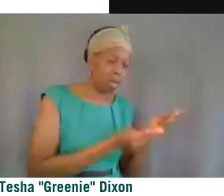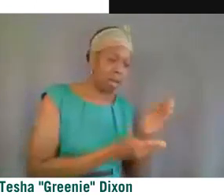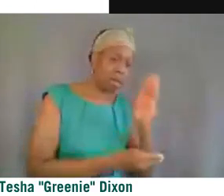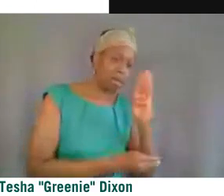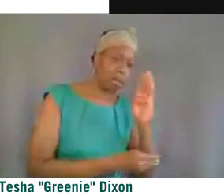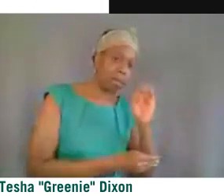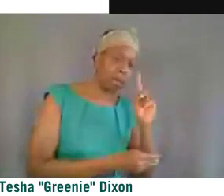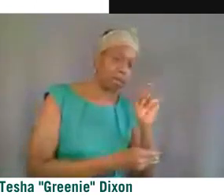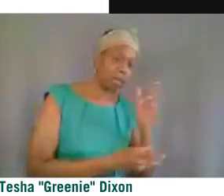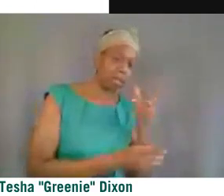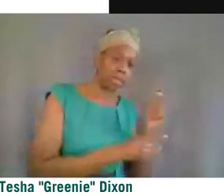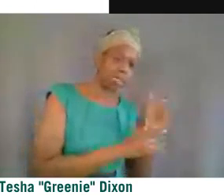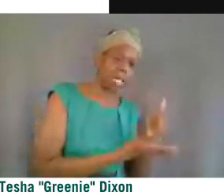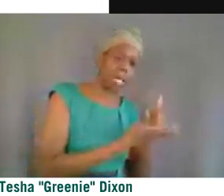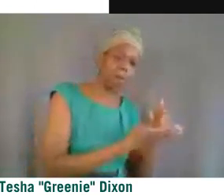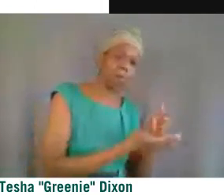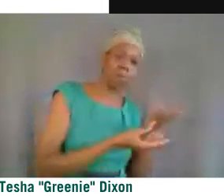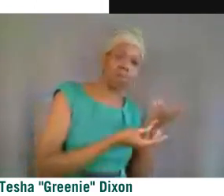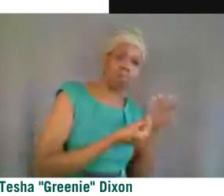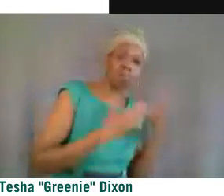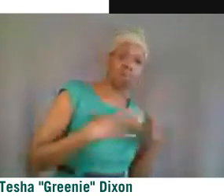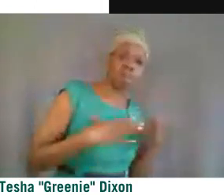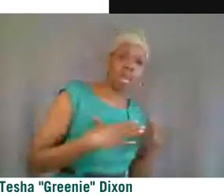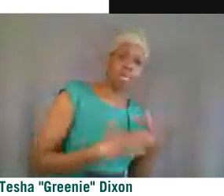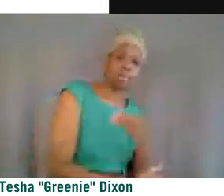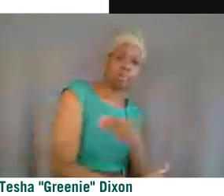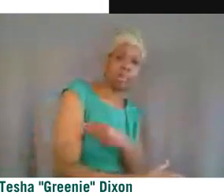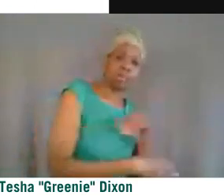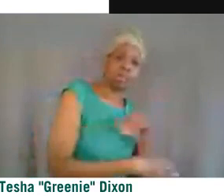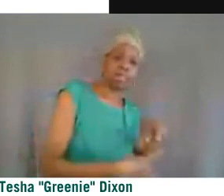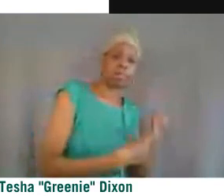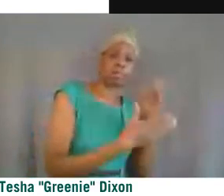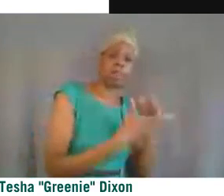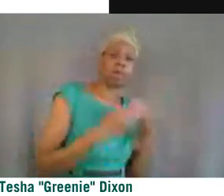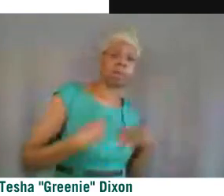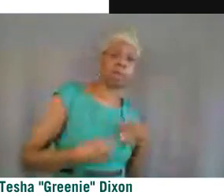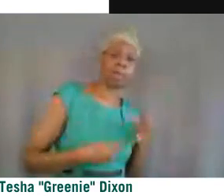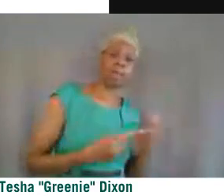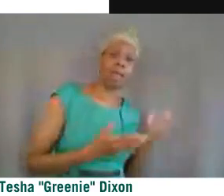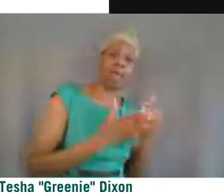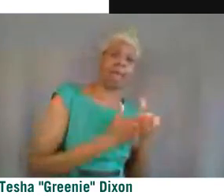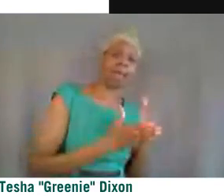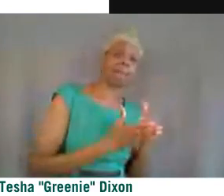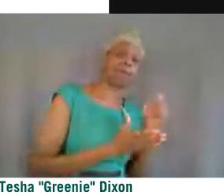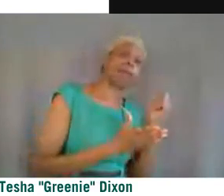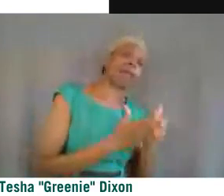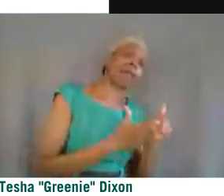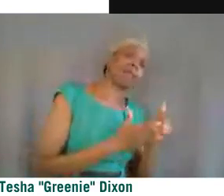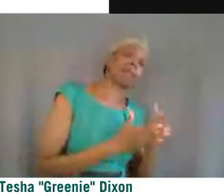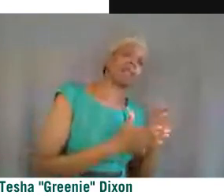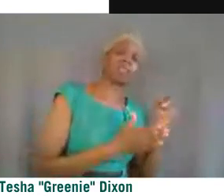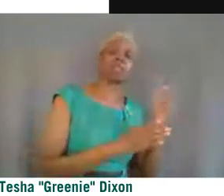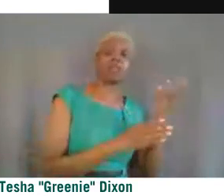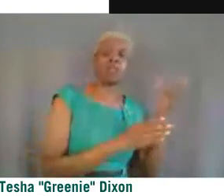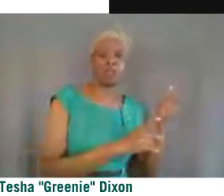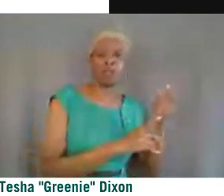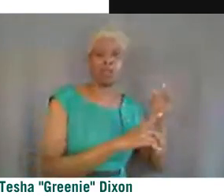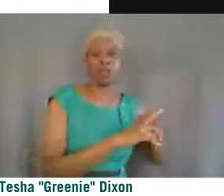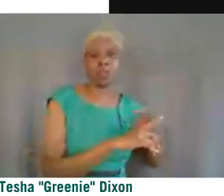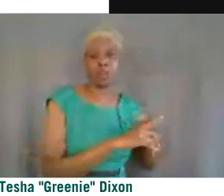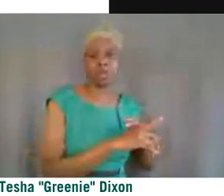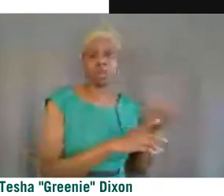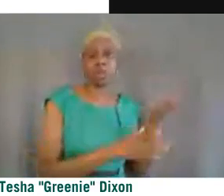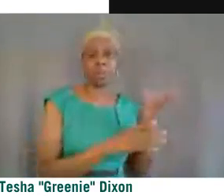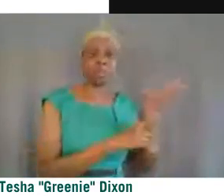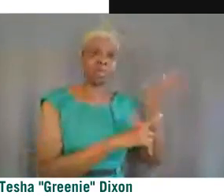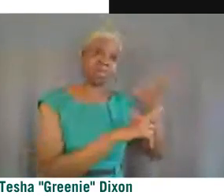of the body. And then that gets re-administered every several months to 6 months